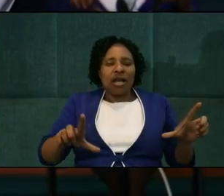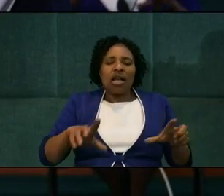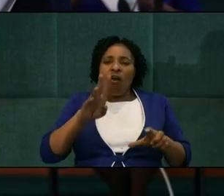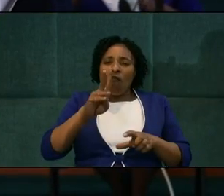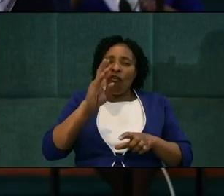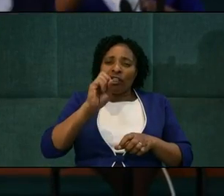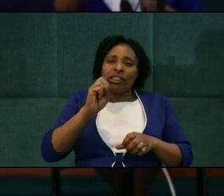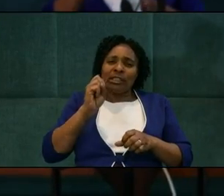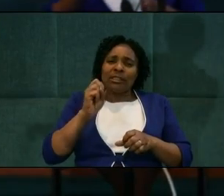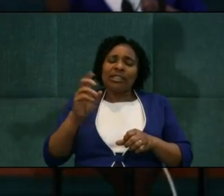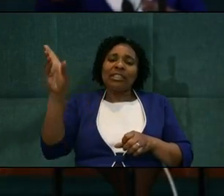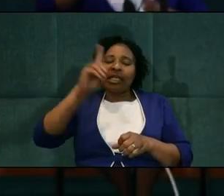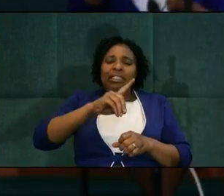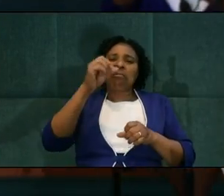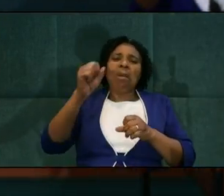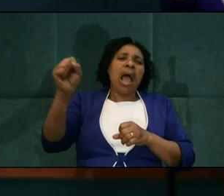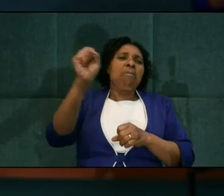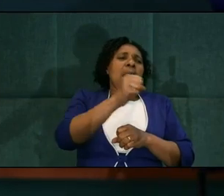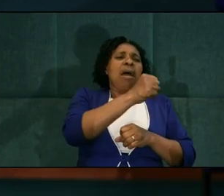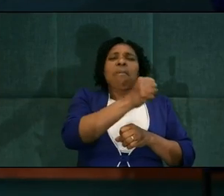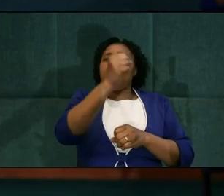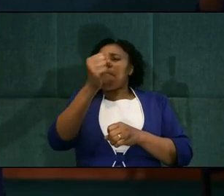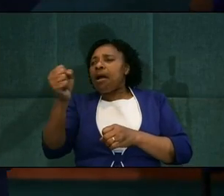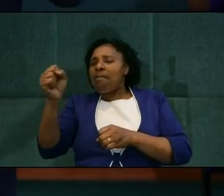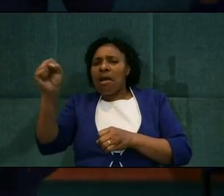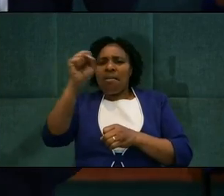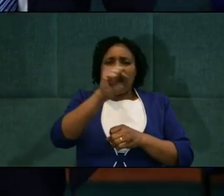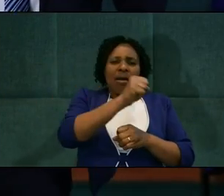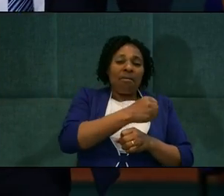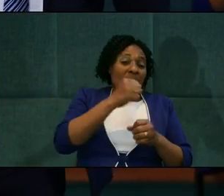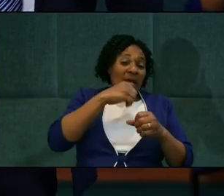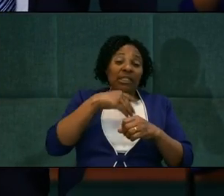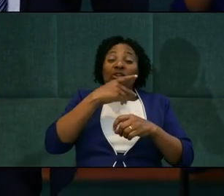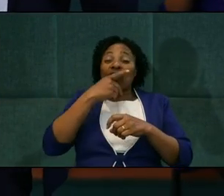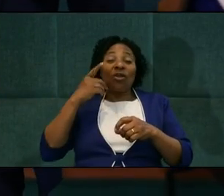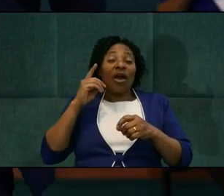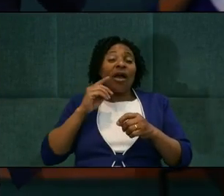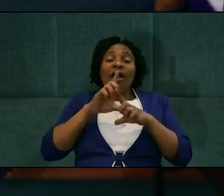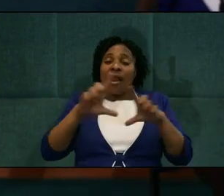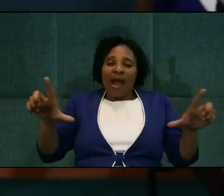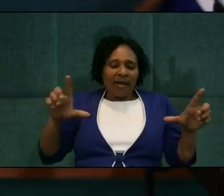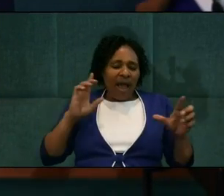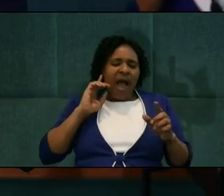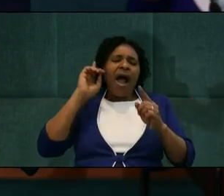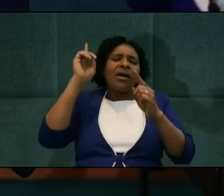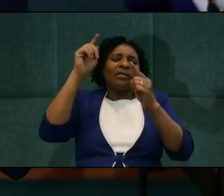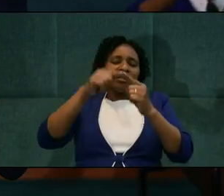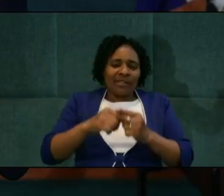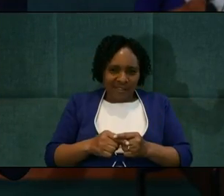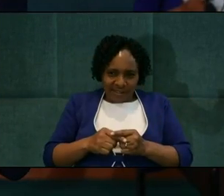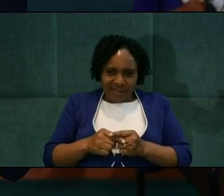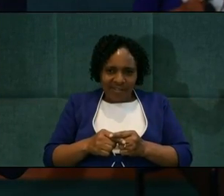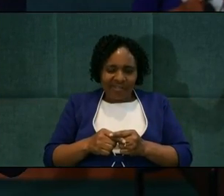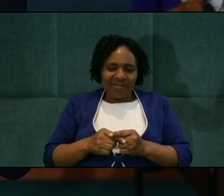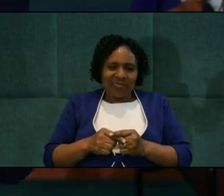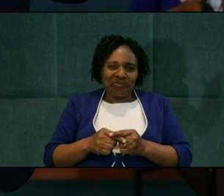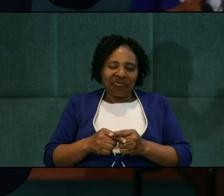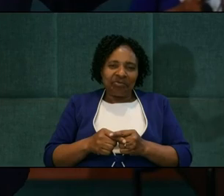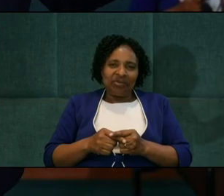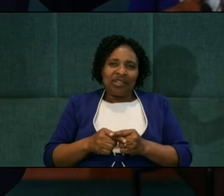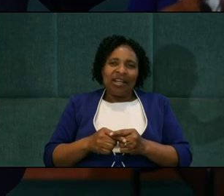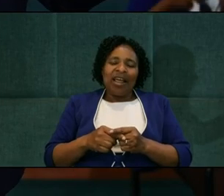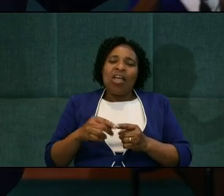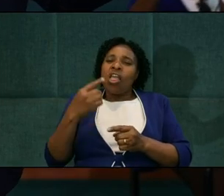they were over there spying. 40 years they're going to be in the wilderness. Until the carcass